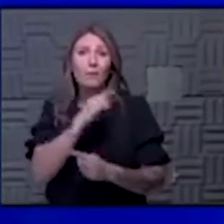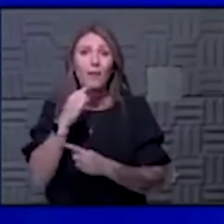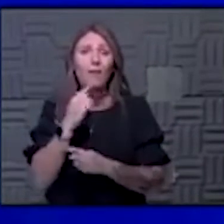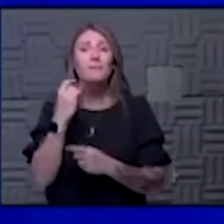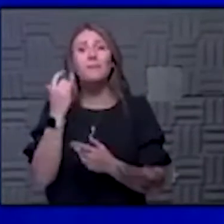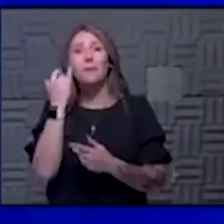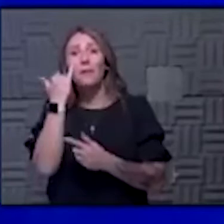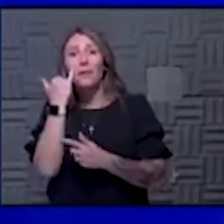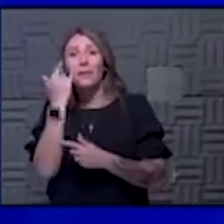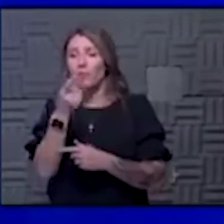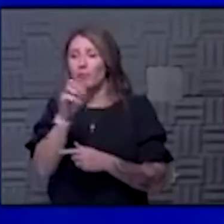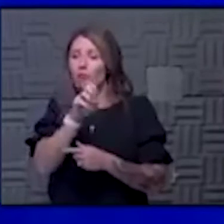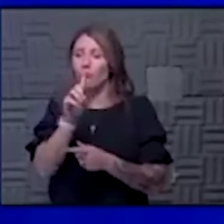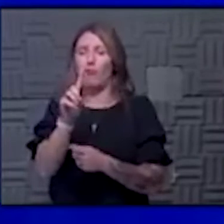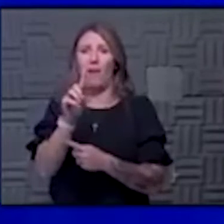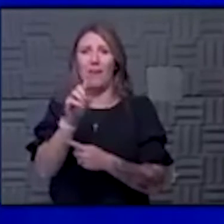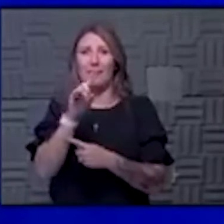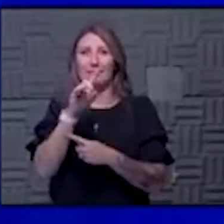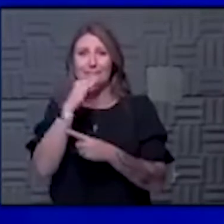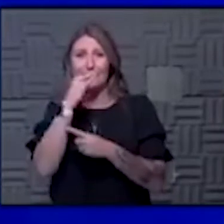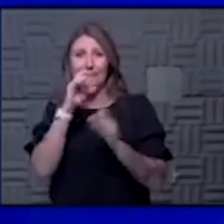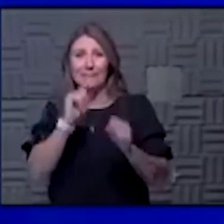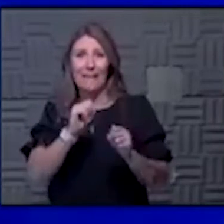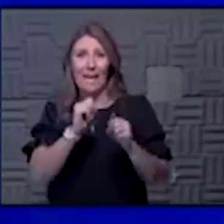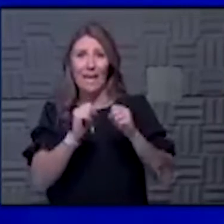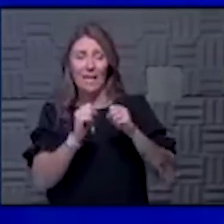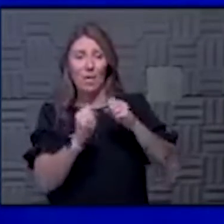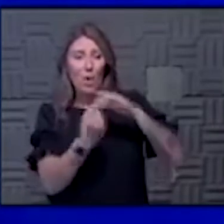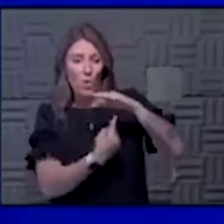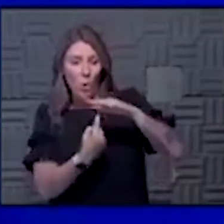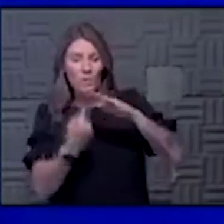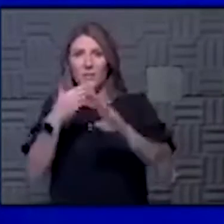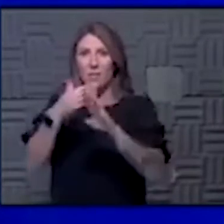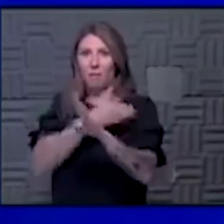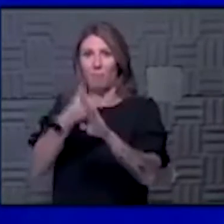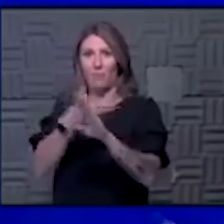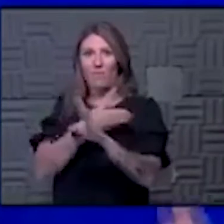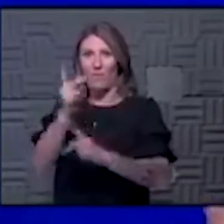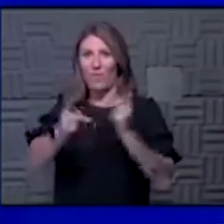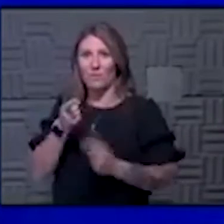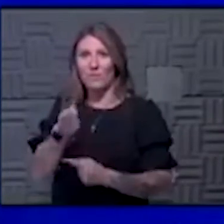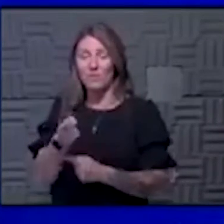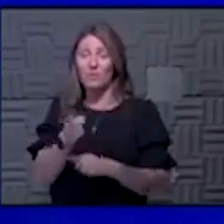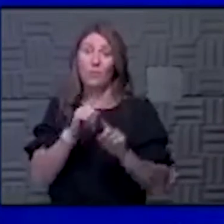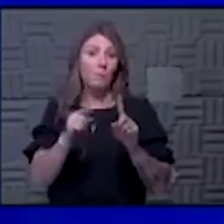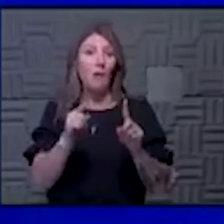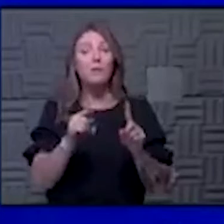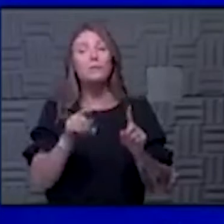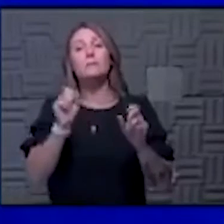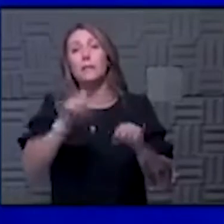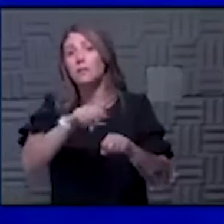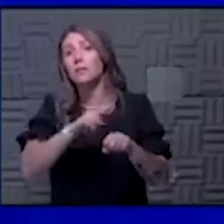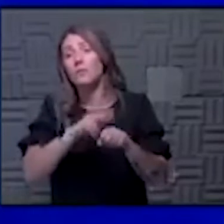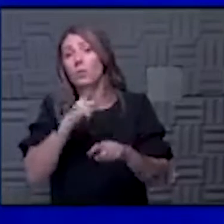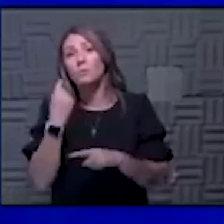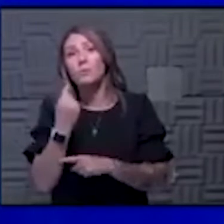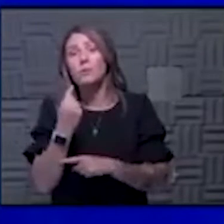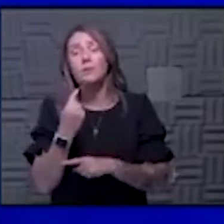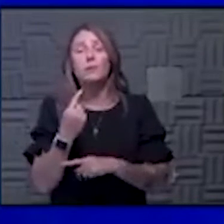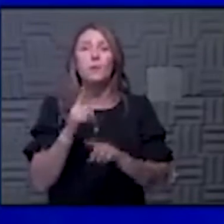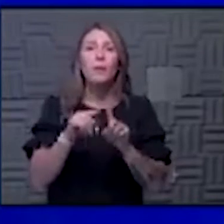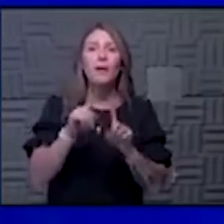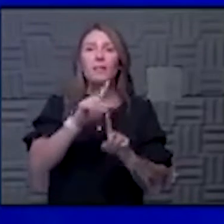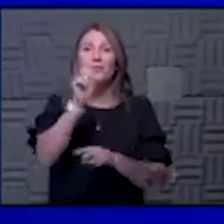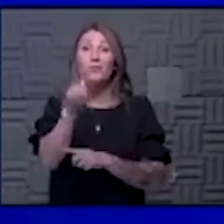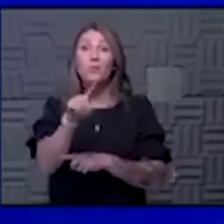able to quarantine before they get to you. But the truth is there is risk, and I don't think we can remove that risk. And so then it just becomes a question